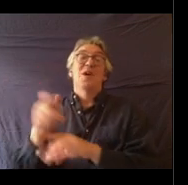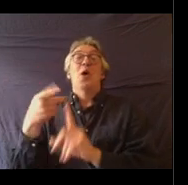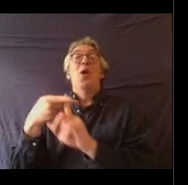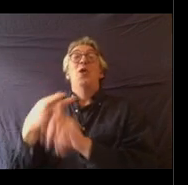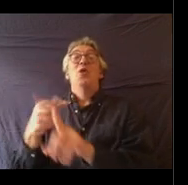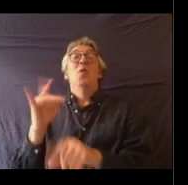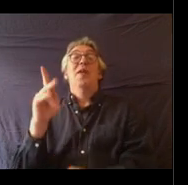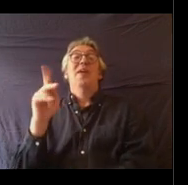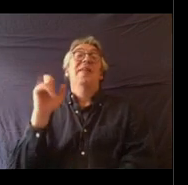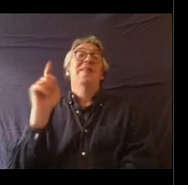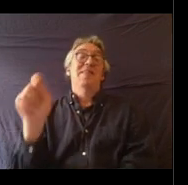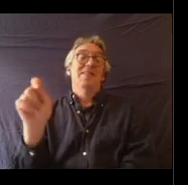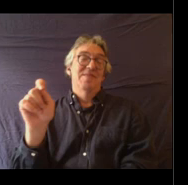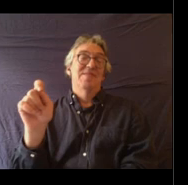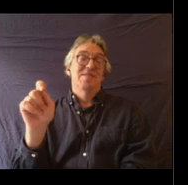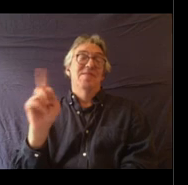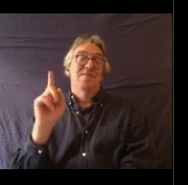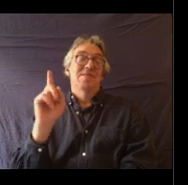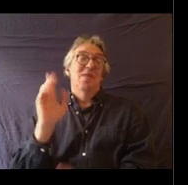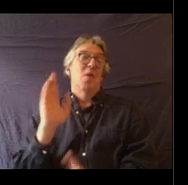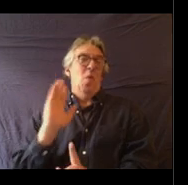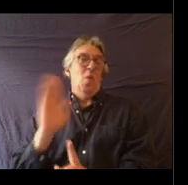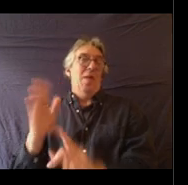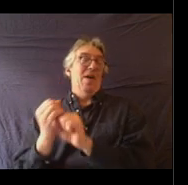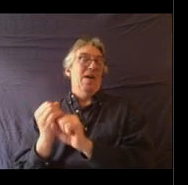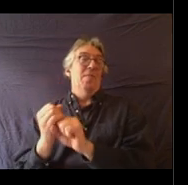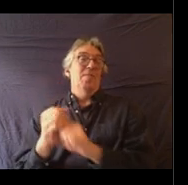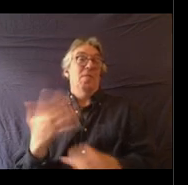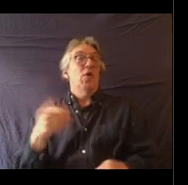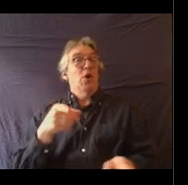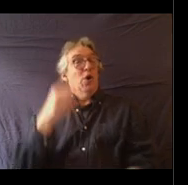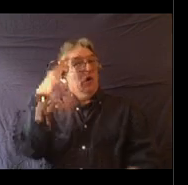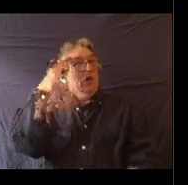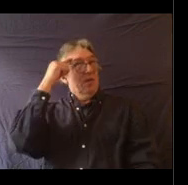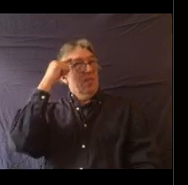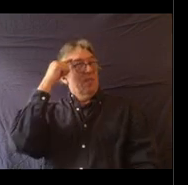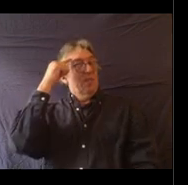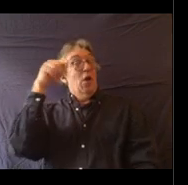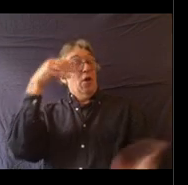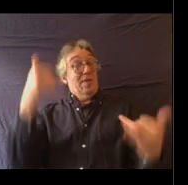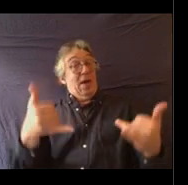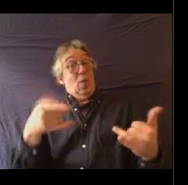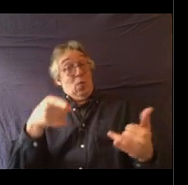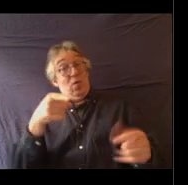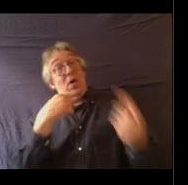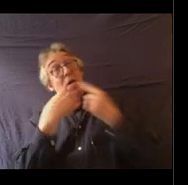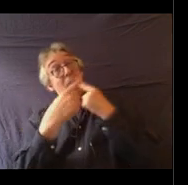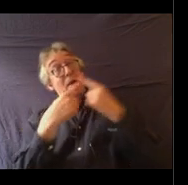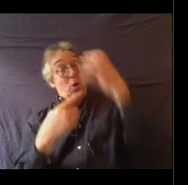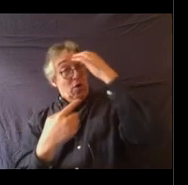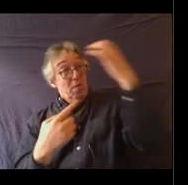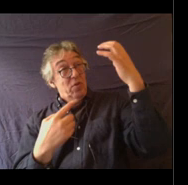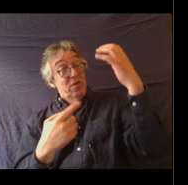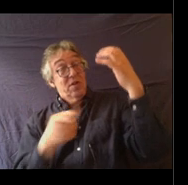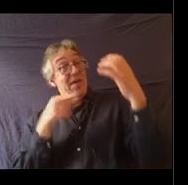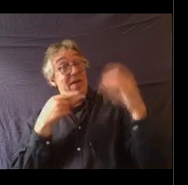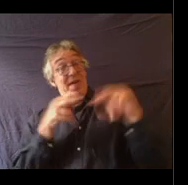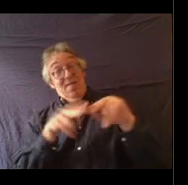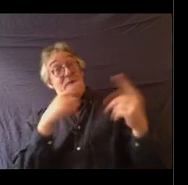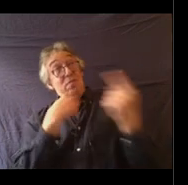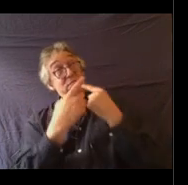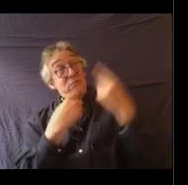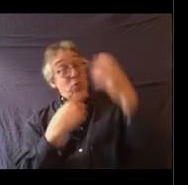it. But in this regard, you should already mention to your public authorities, so when you talk with them, that